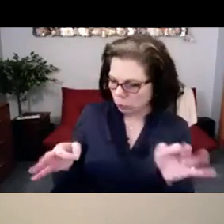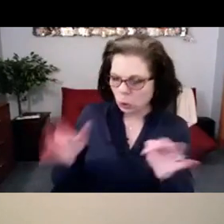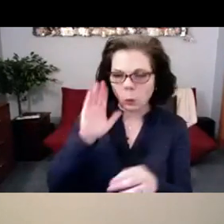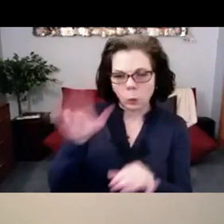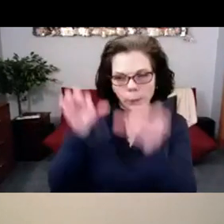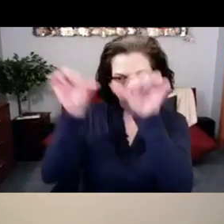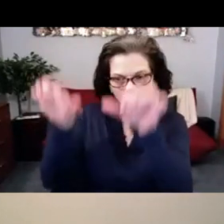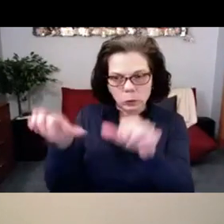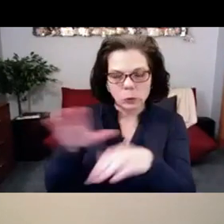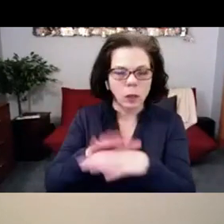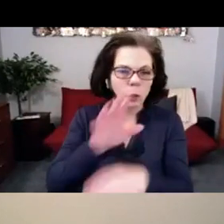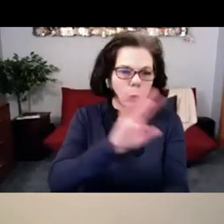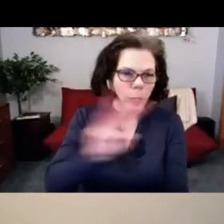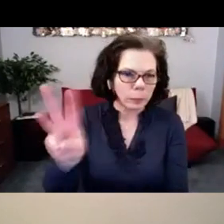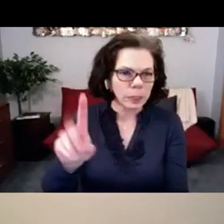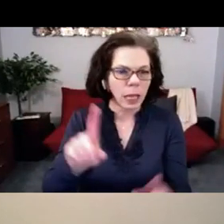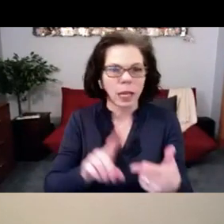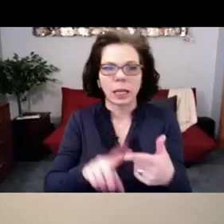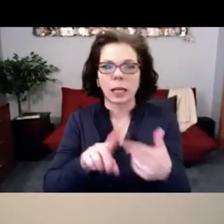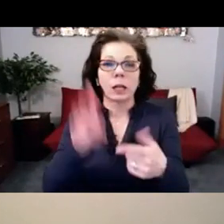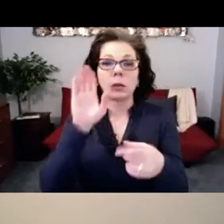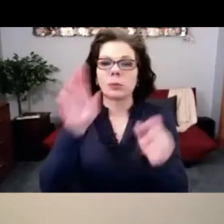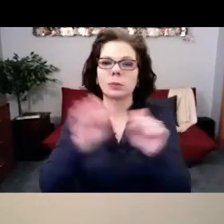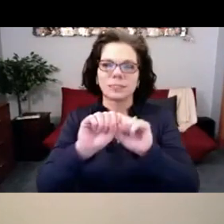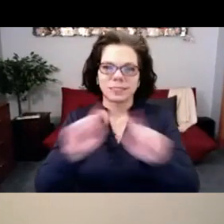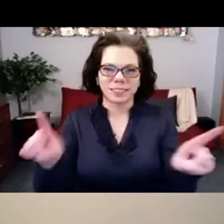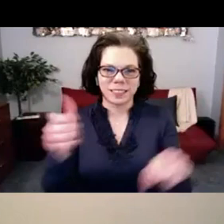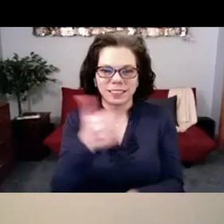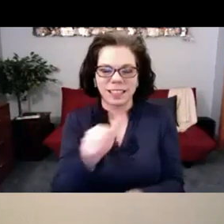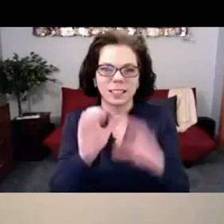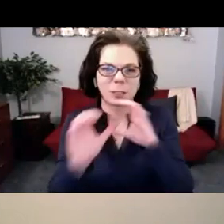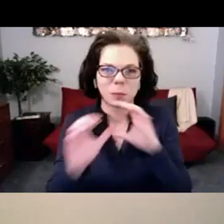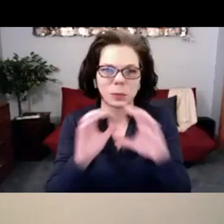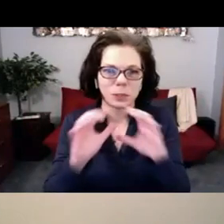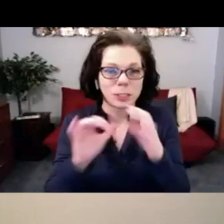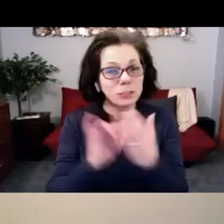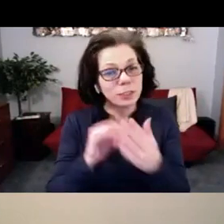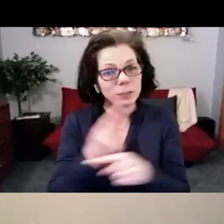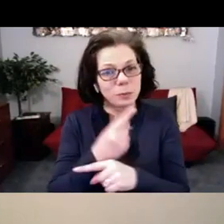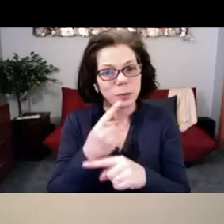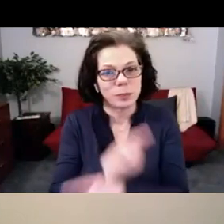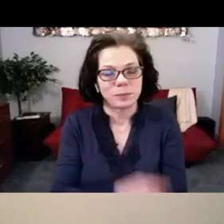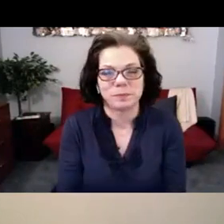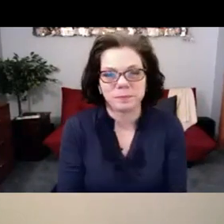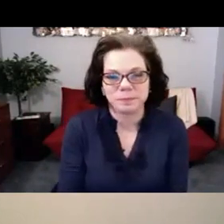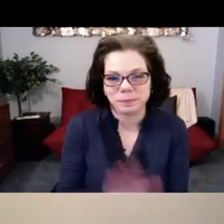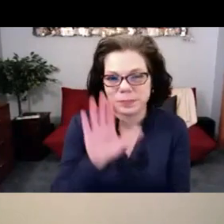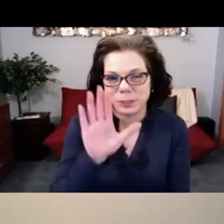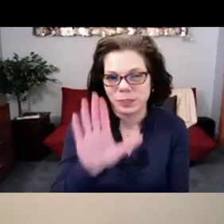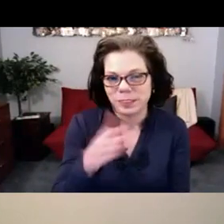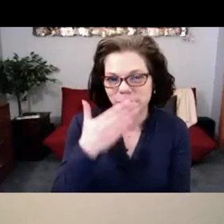website, send it out in any form of communication that's appropriate. Great. Thank